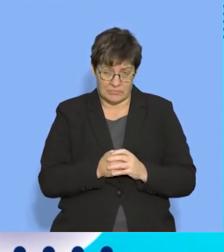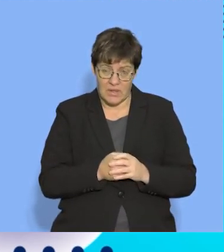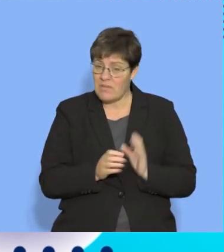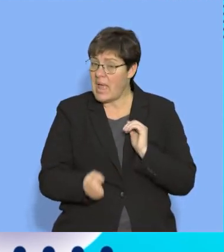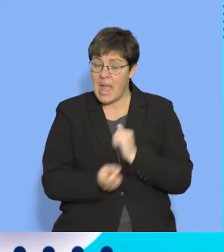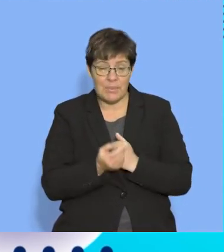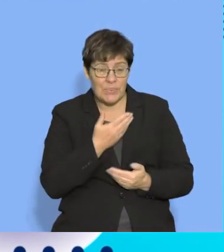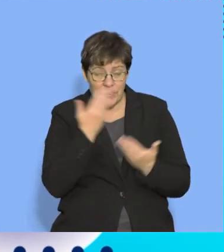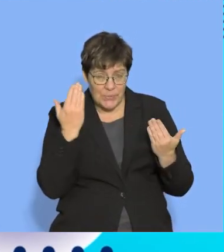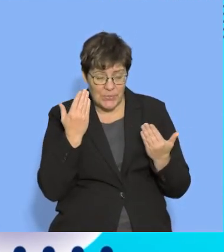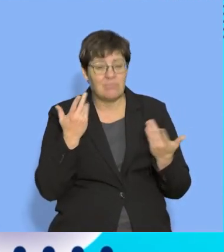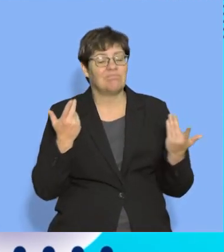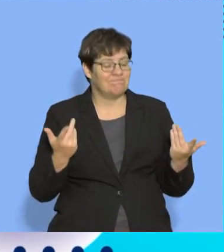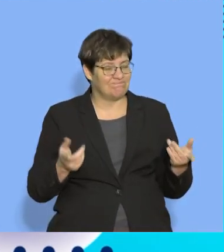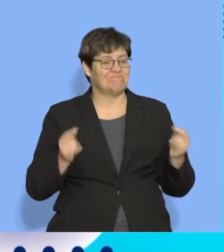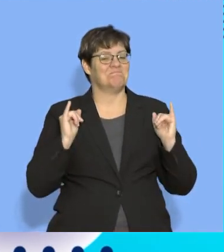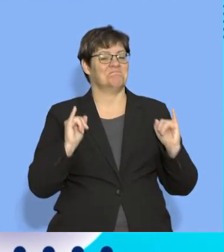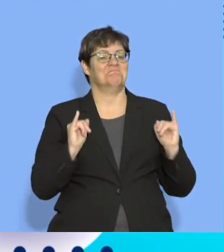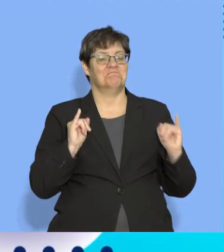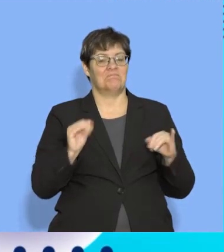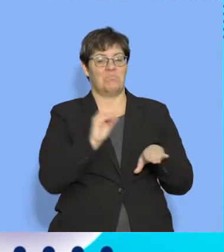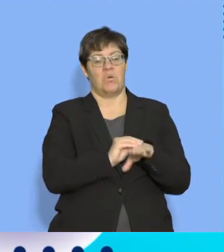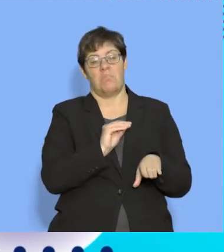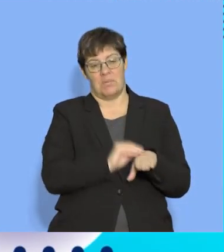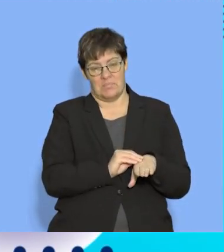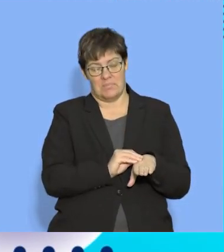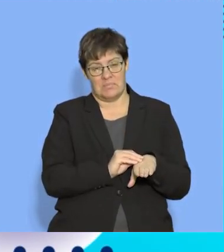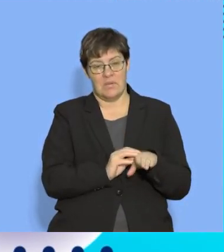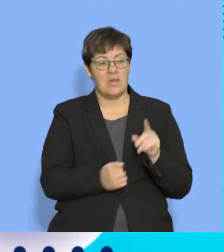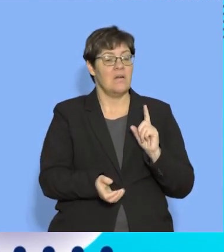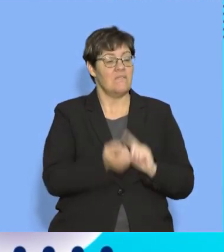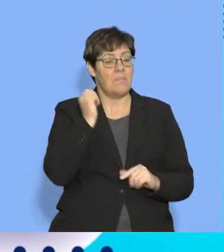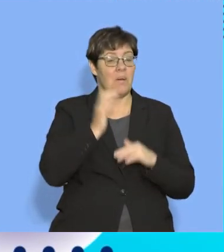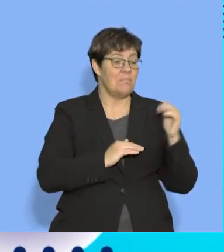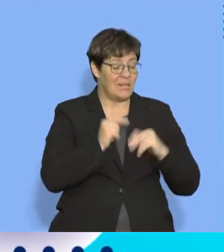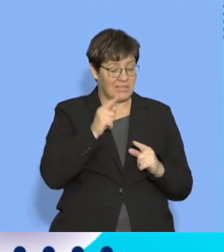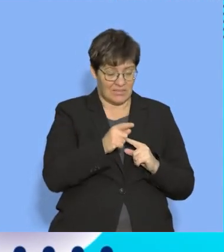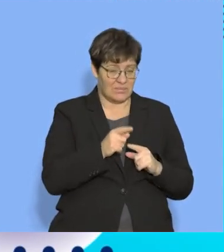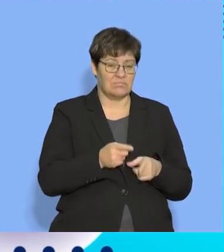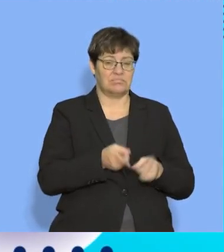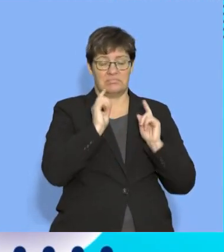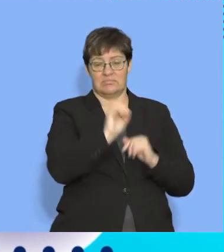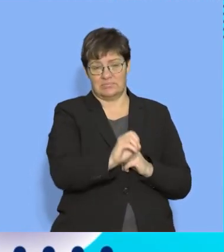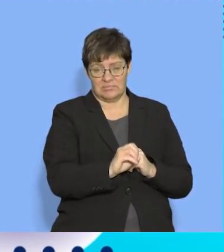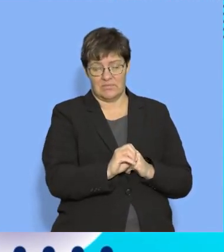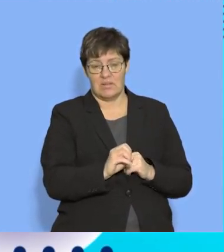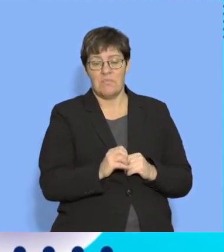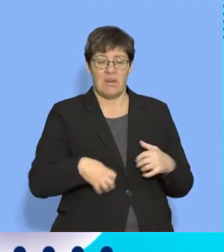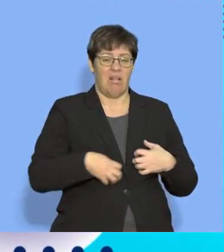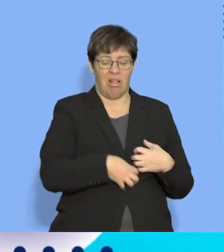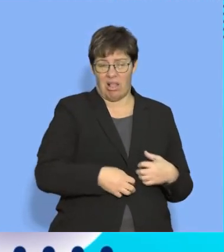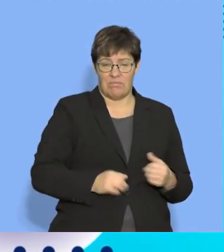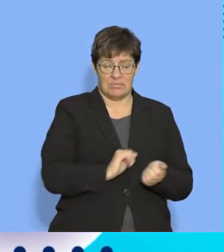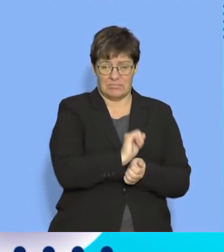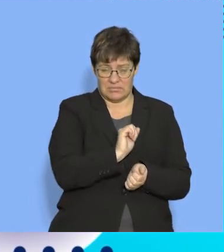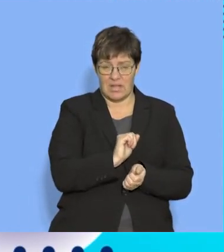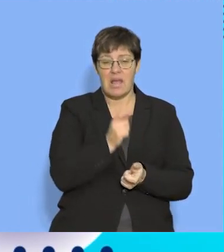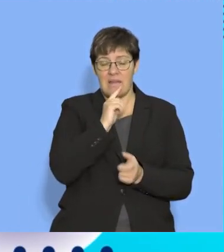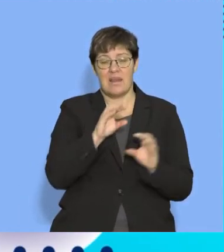waste products. If that does not happen, we end up with serious health conditions. We find that there's a buildup of toxins, which starts